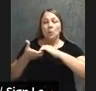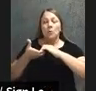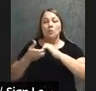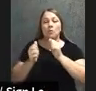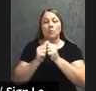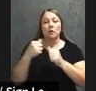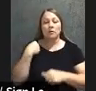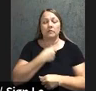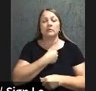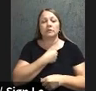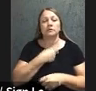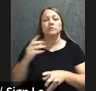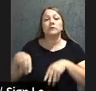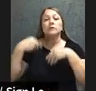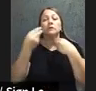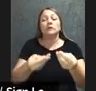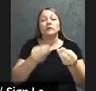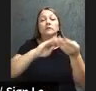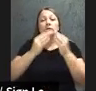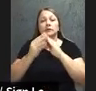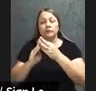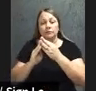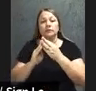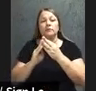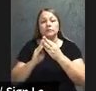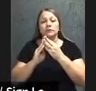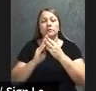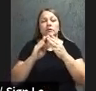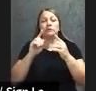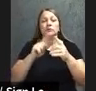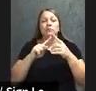services to help communities combat COVID-19.